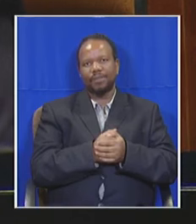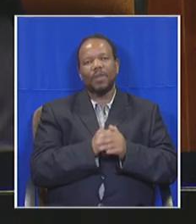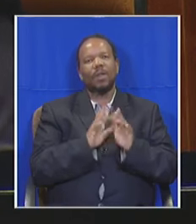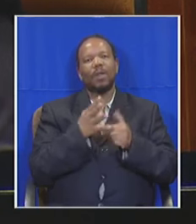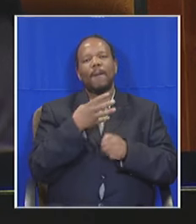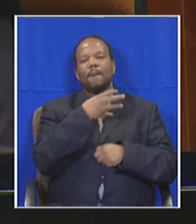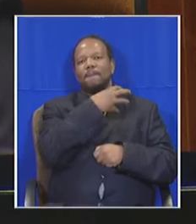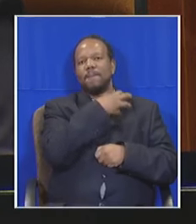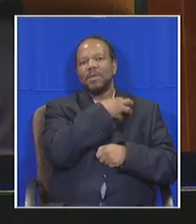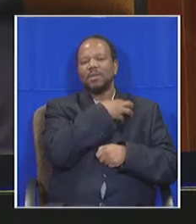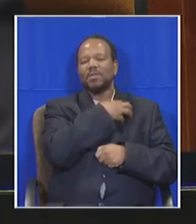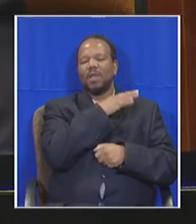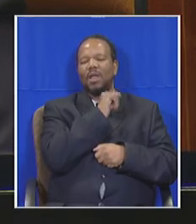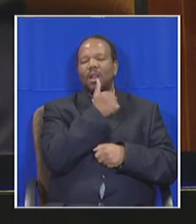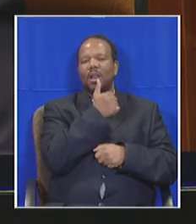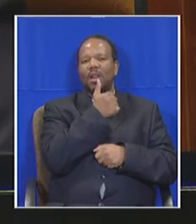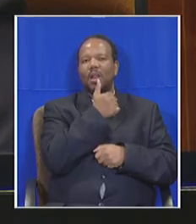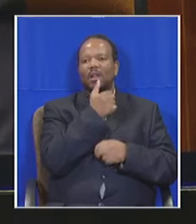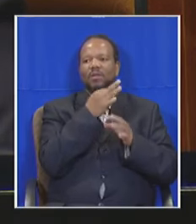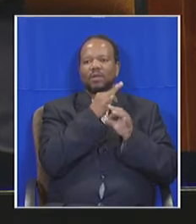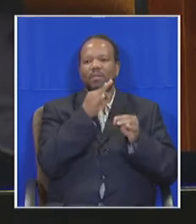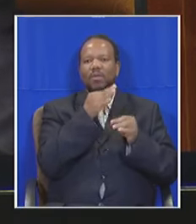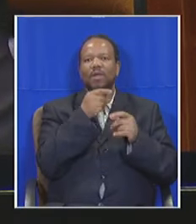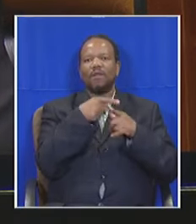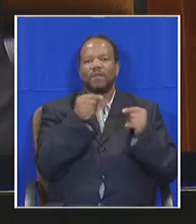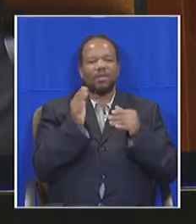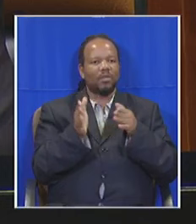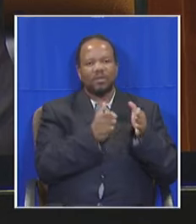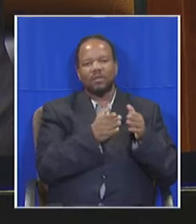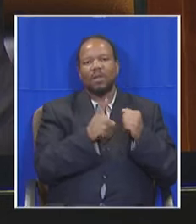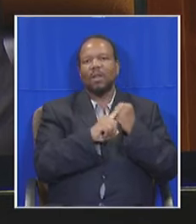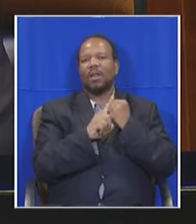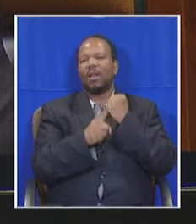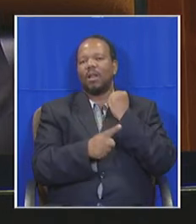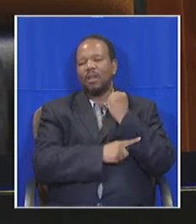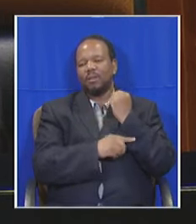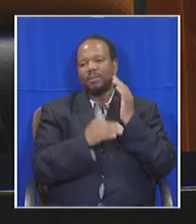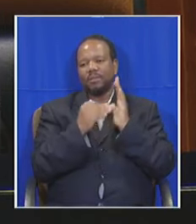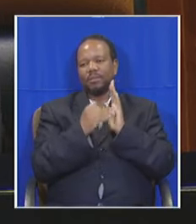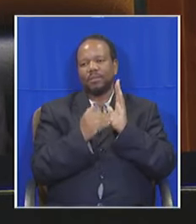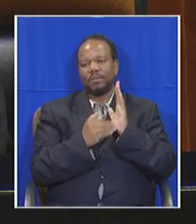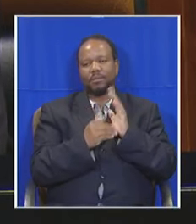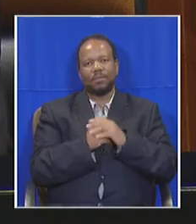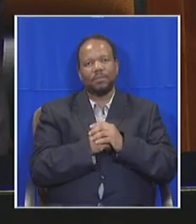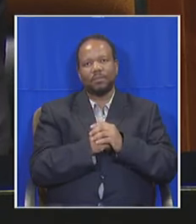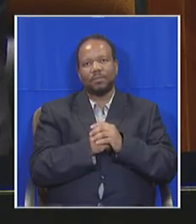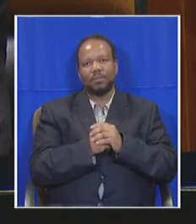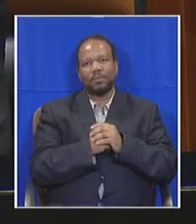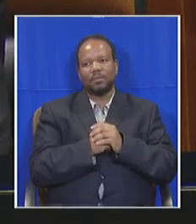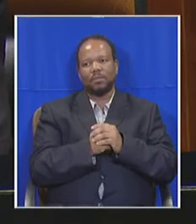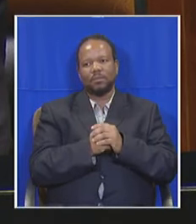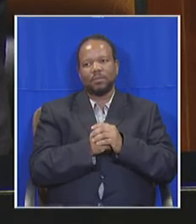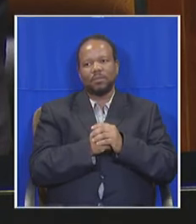ministerial statements. The last item on the order paper is notices